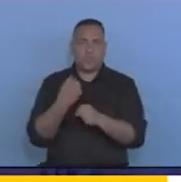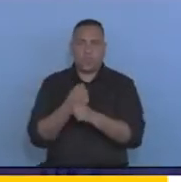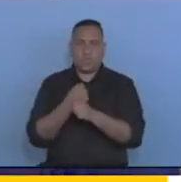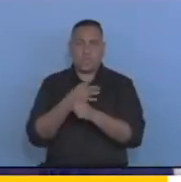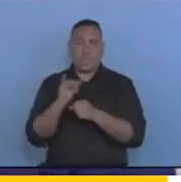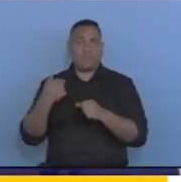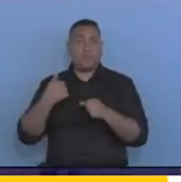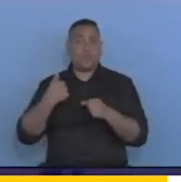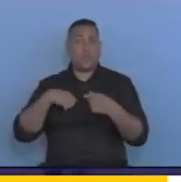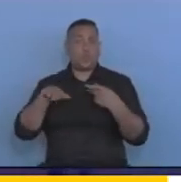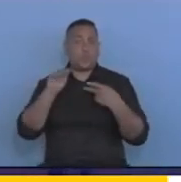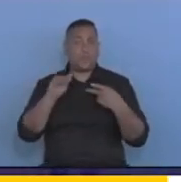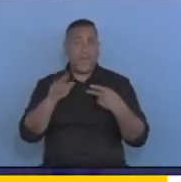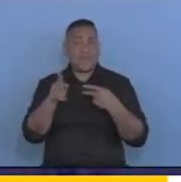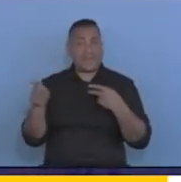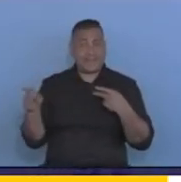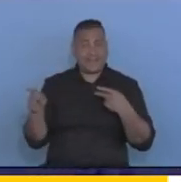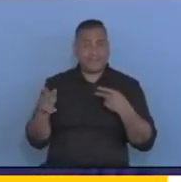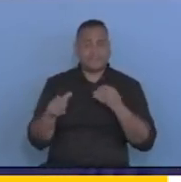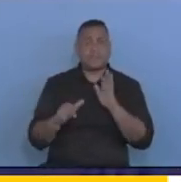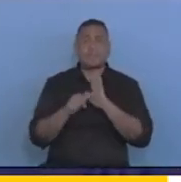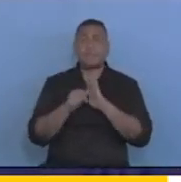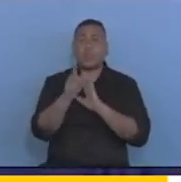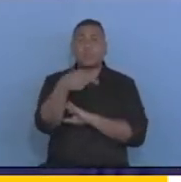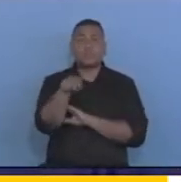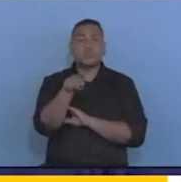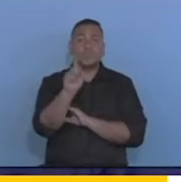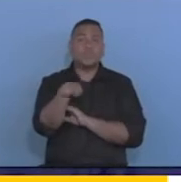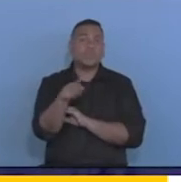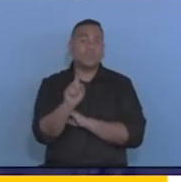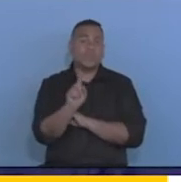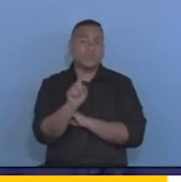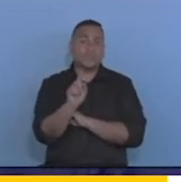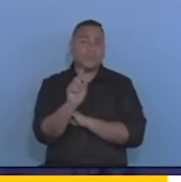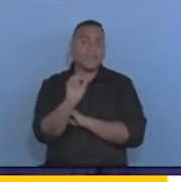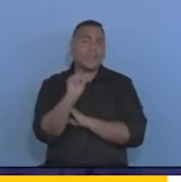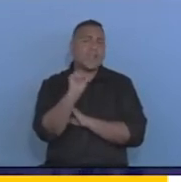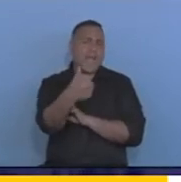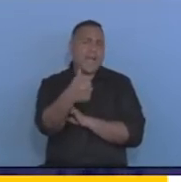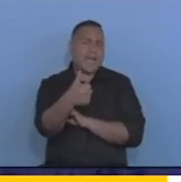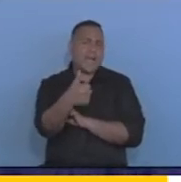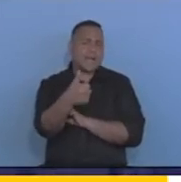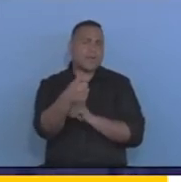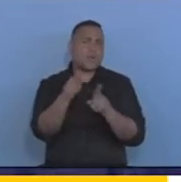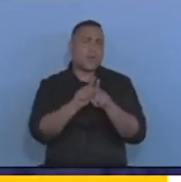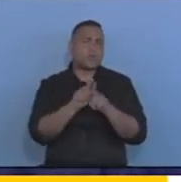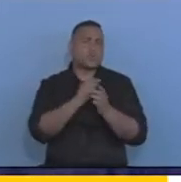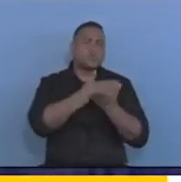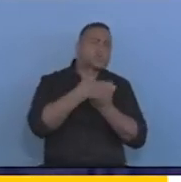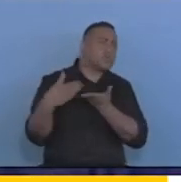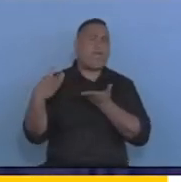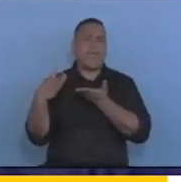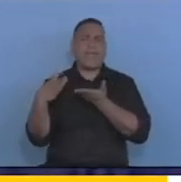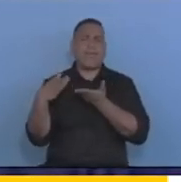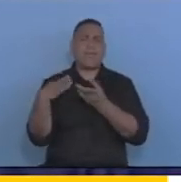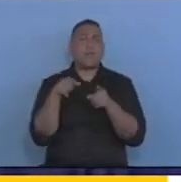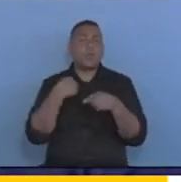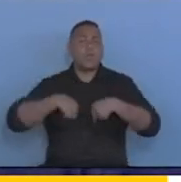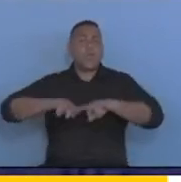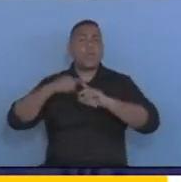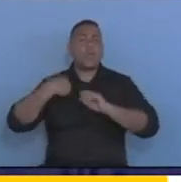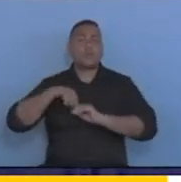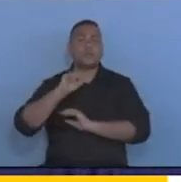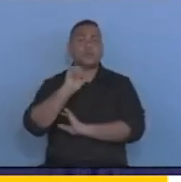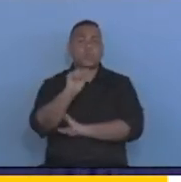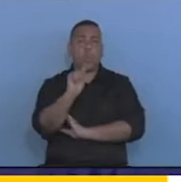one very important part is to like, of course, this video and share this as well. And it is interactive, so we look forward to your questions and comments.